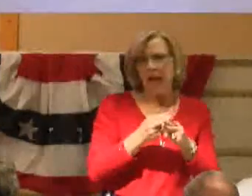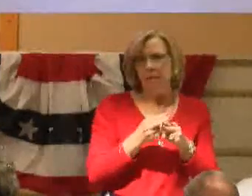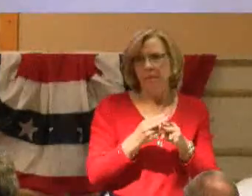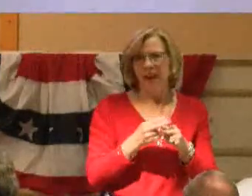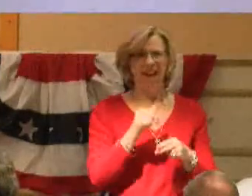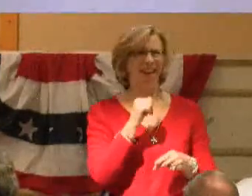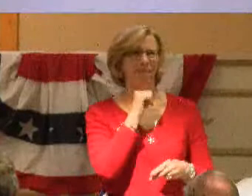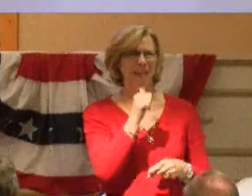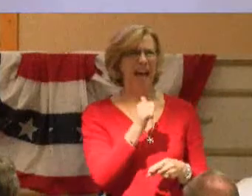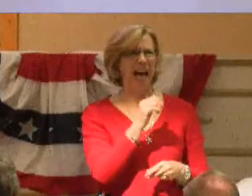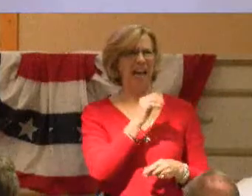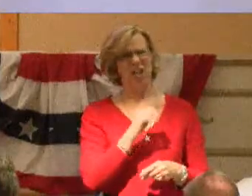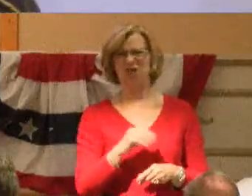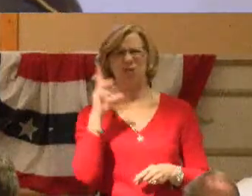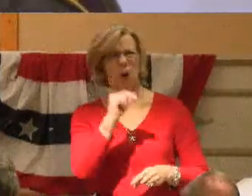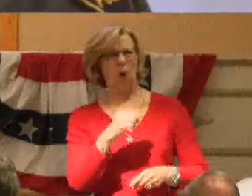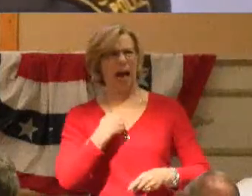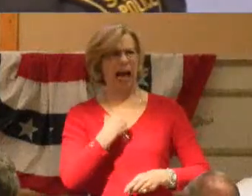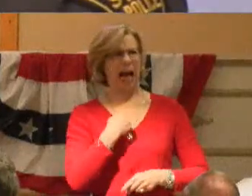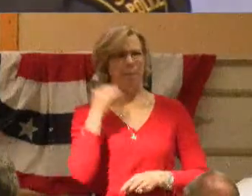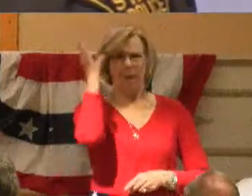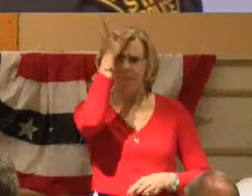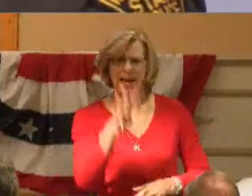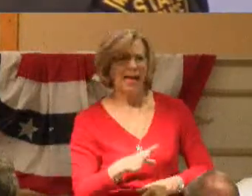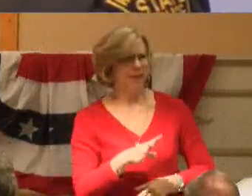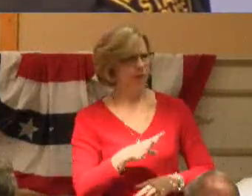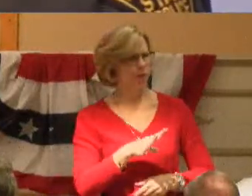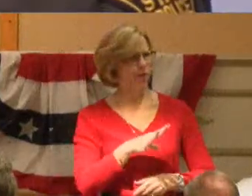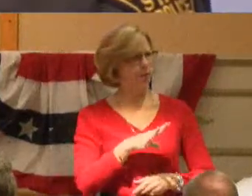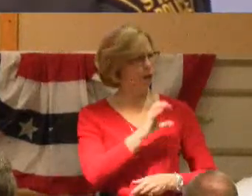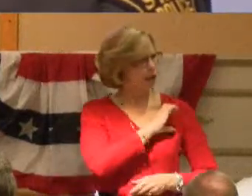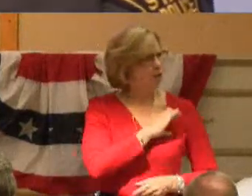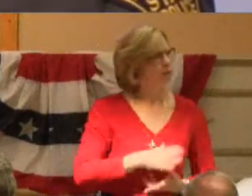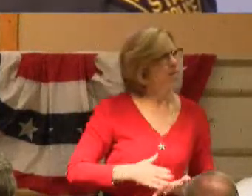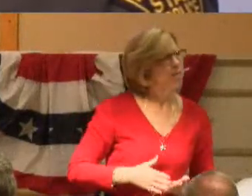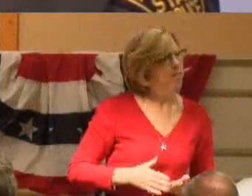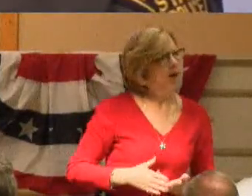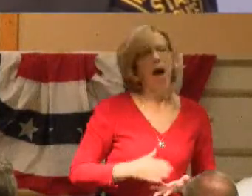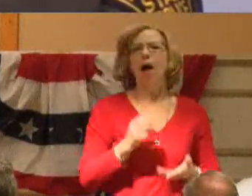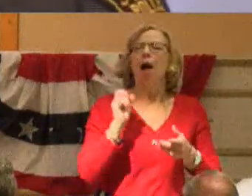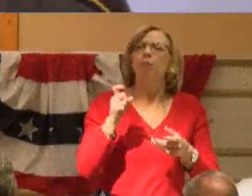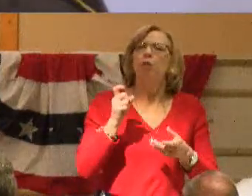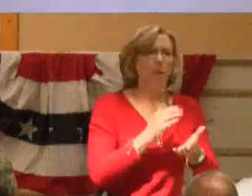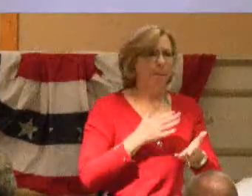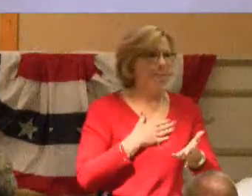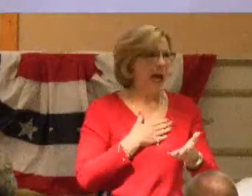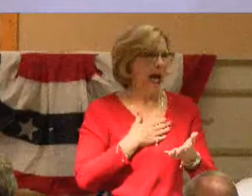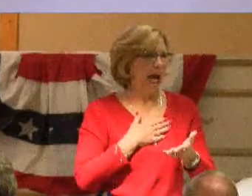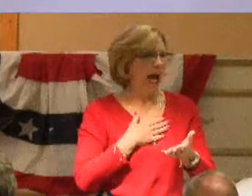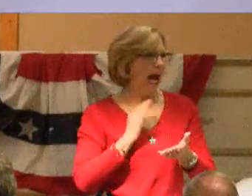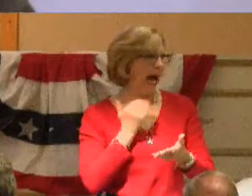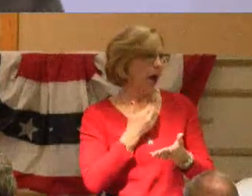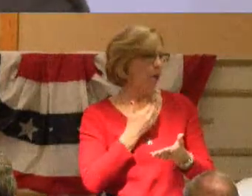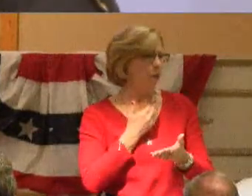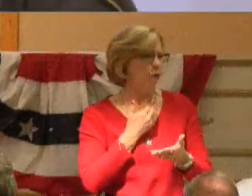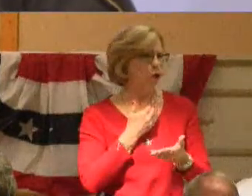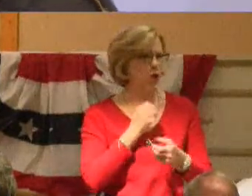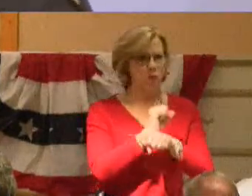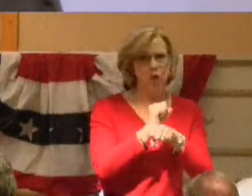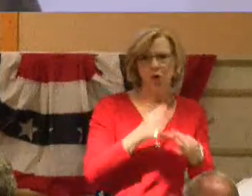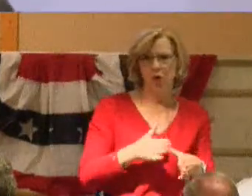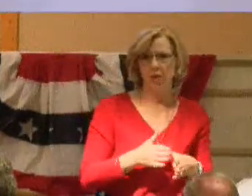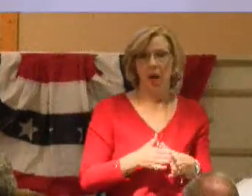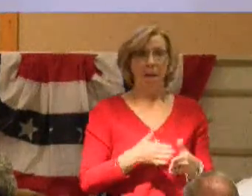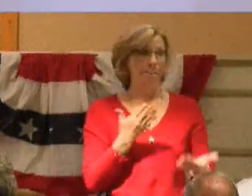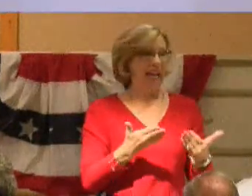a wellness officer. I'm responsible for the wellness of our employees. So when they encounter difficulties like